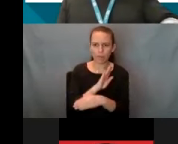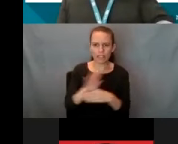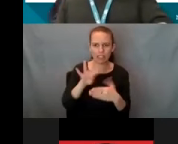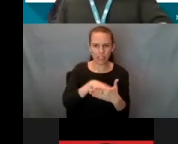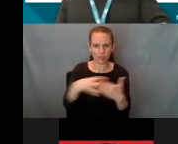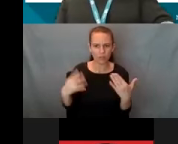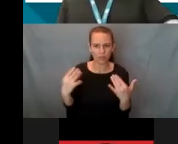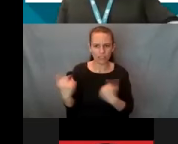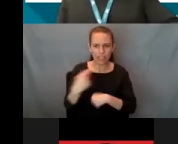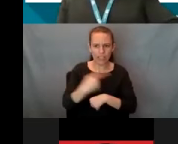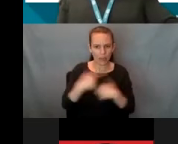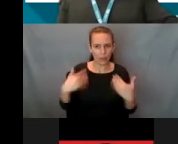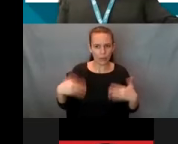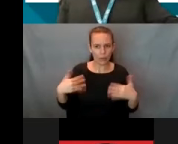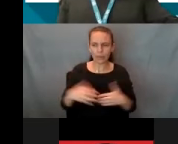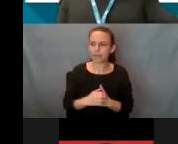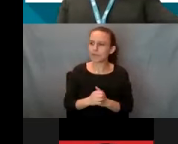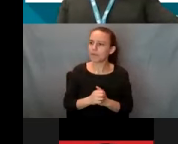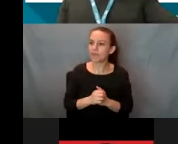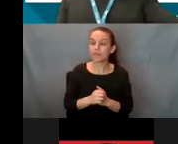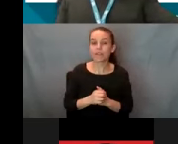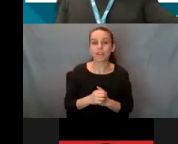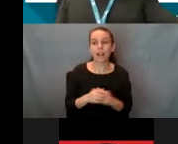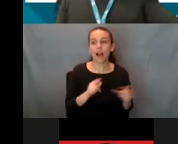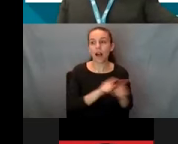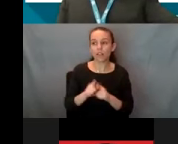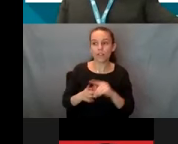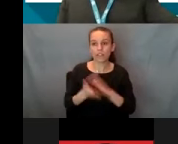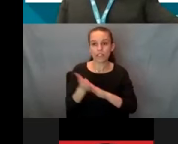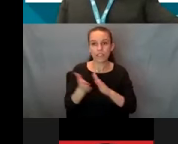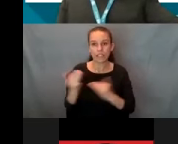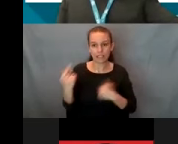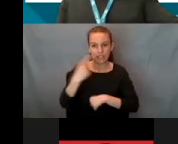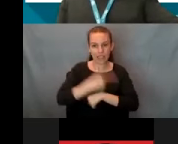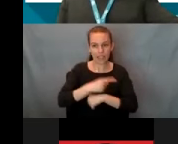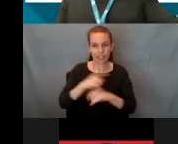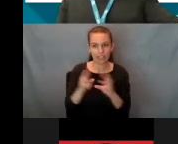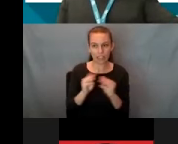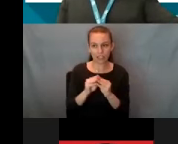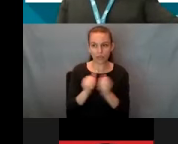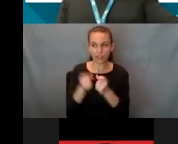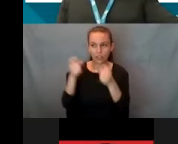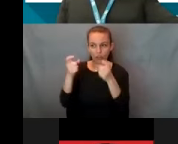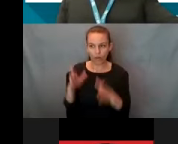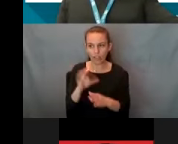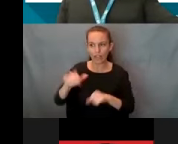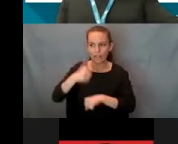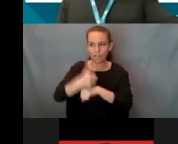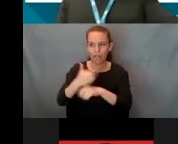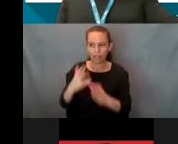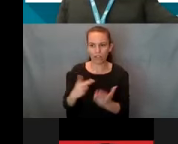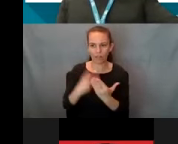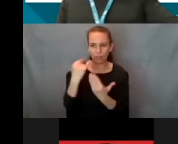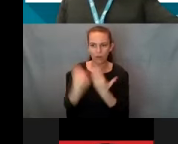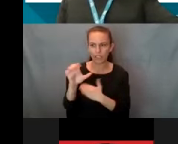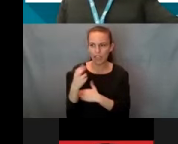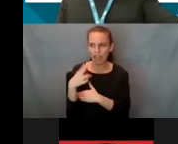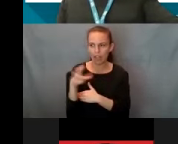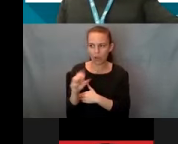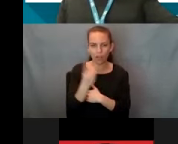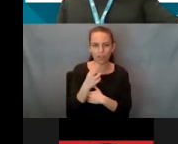us. I'll be co-facilitating today's session with the director and founder of Project ECHO, Dr. Sanjeev